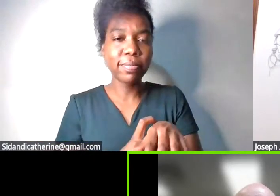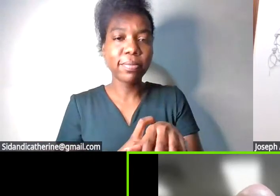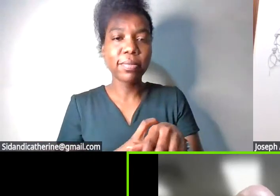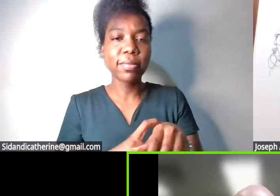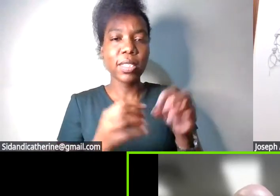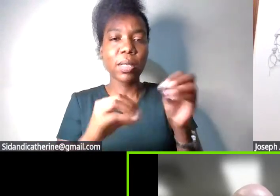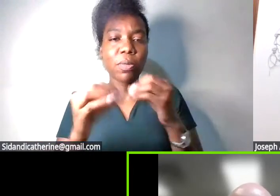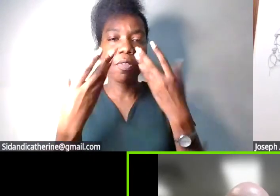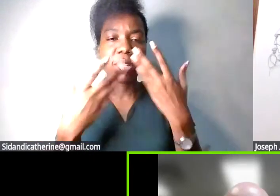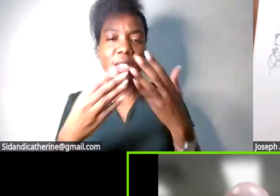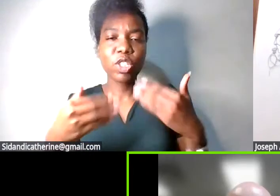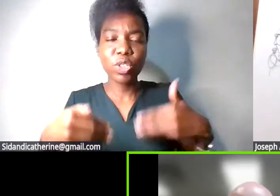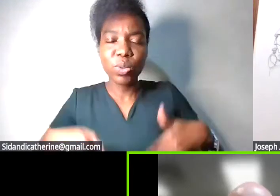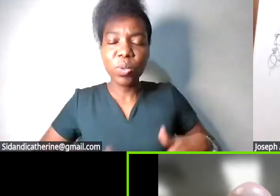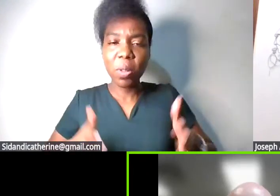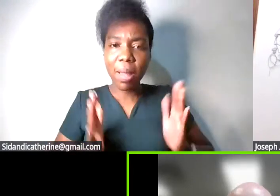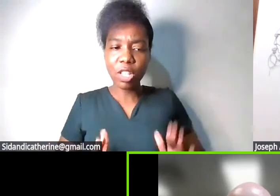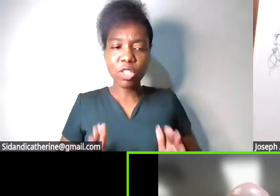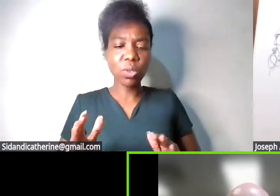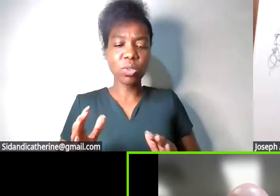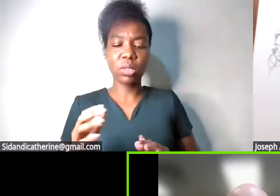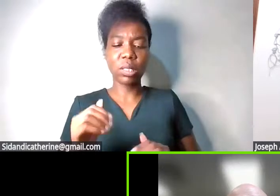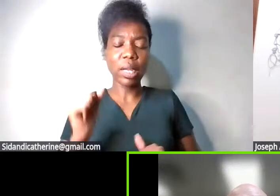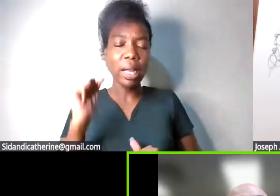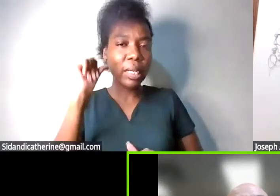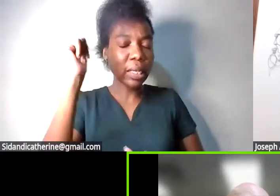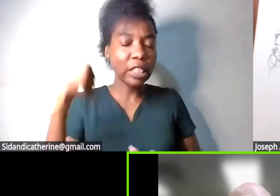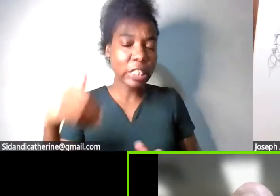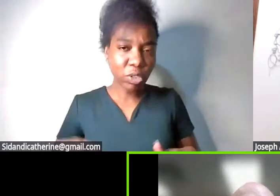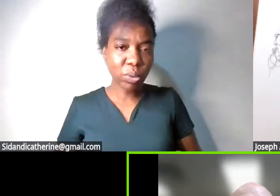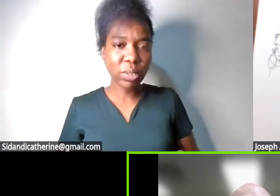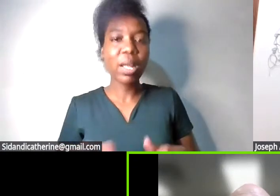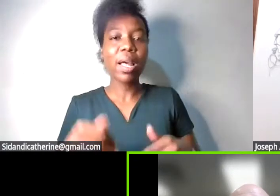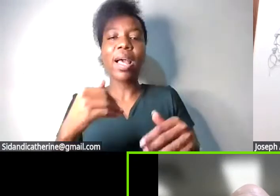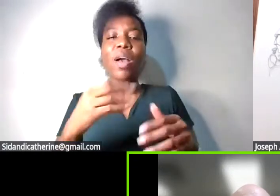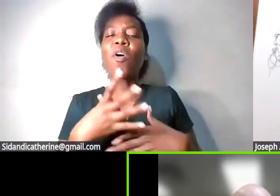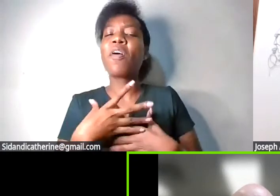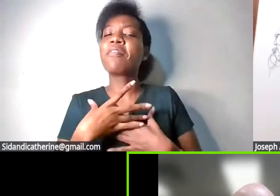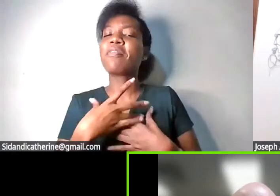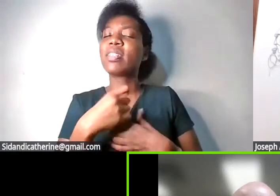person, young adults with confidence, become an independent